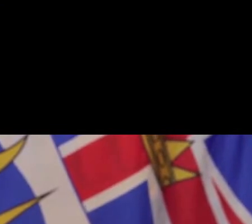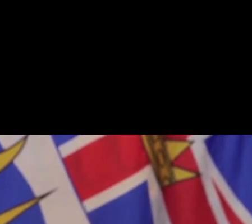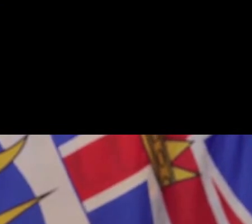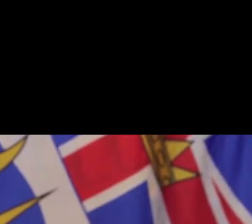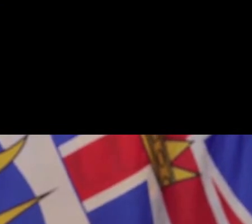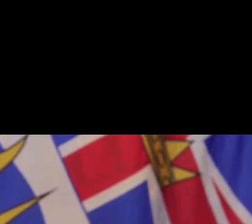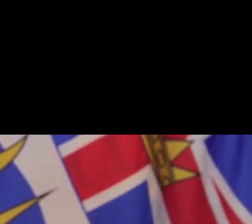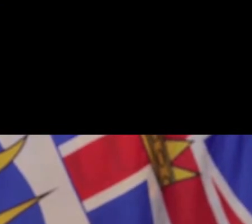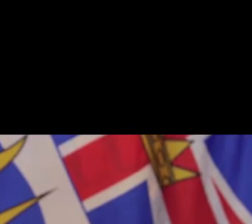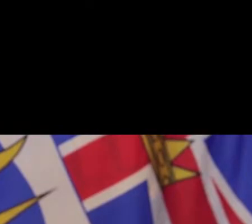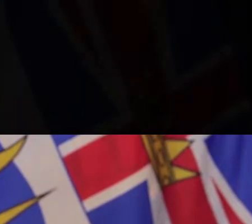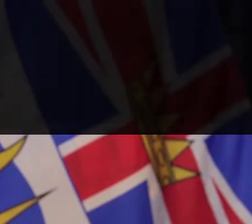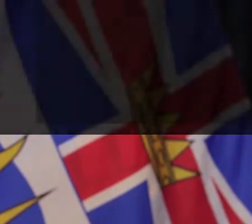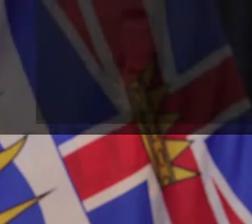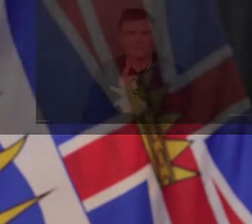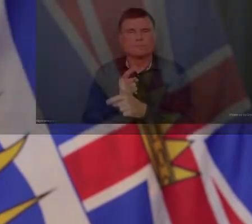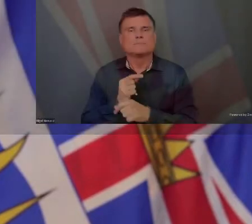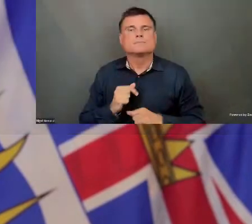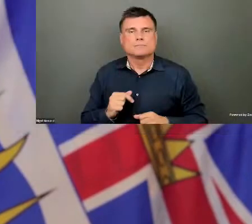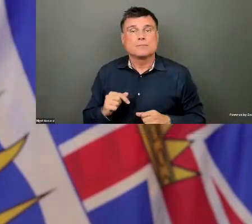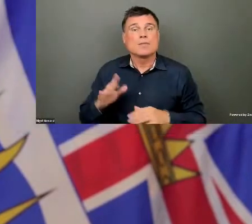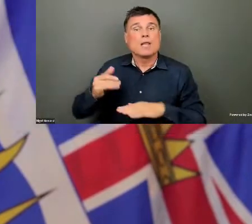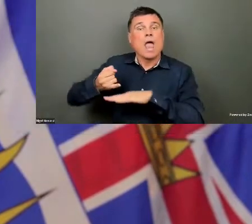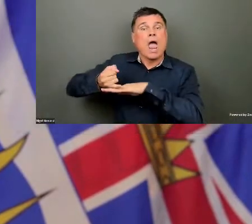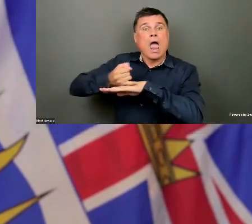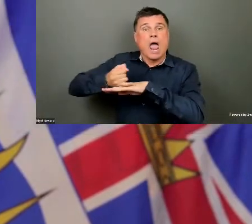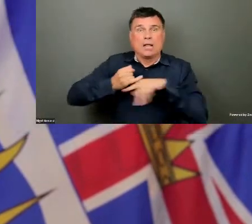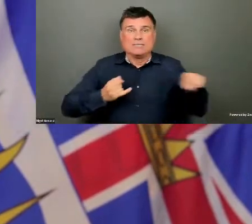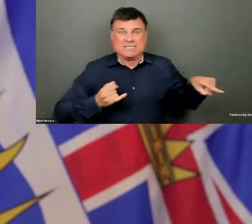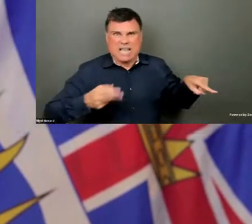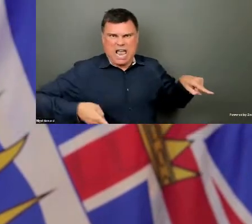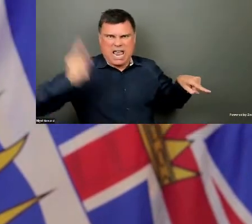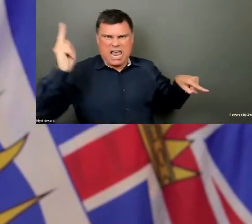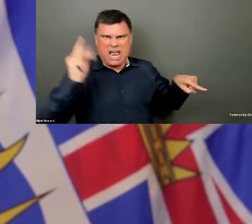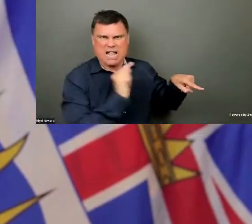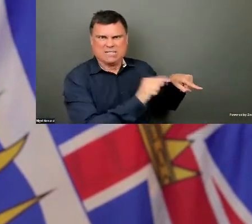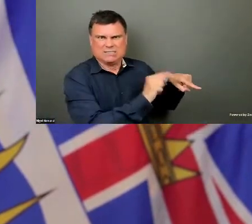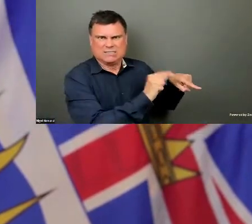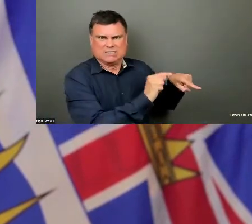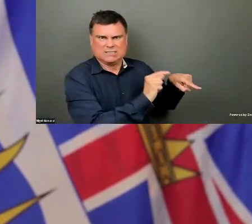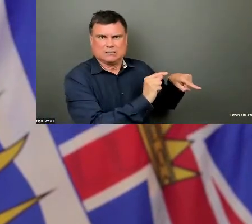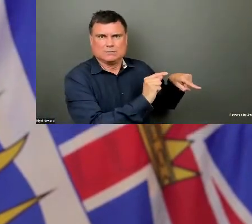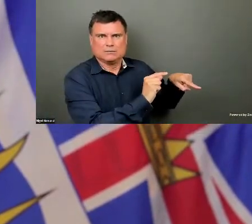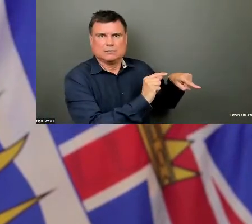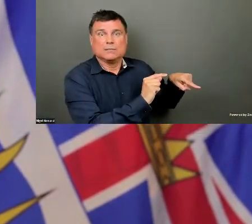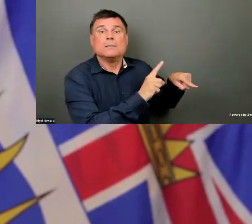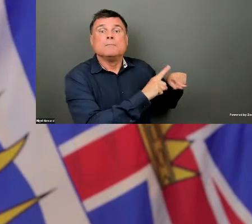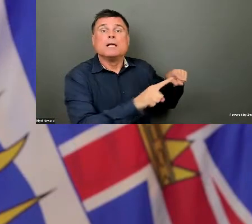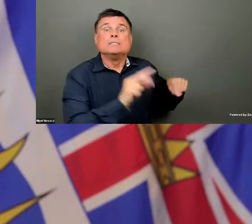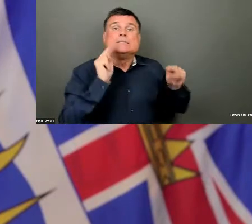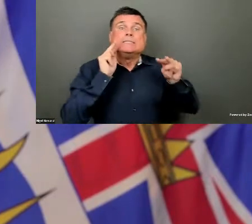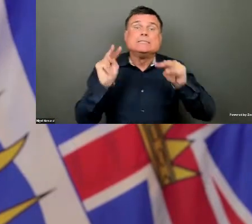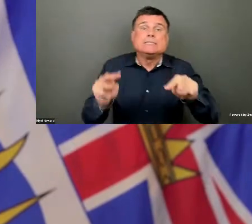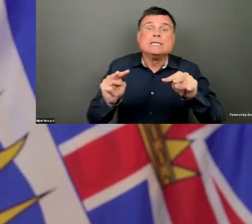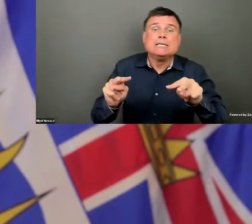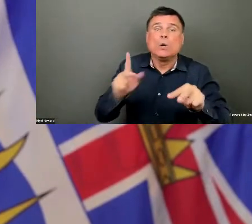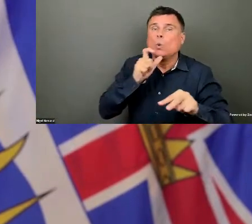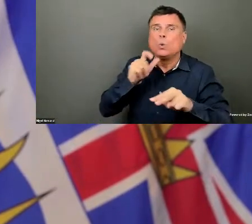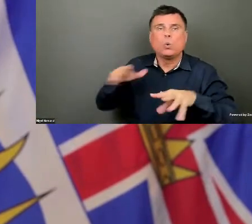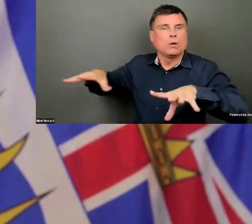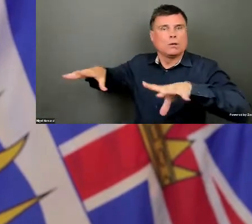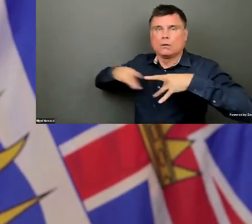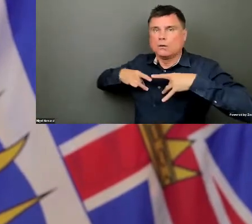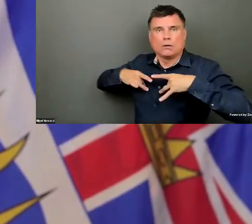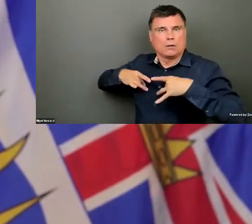are unvaccinated, and that's mainly people younger in their 20 to 40 year old age range. So driving